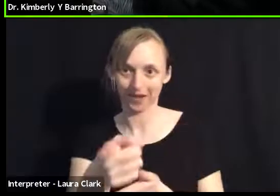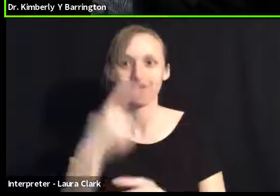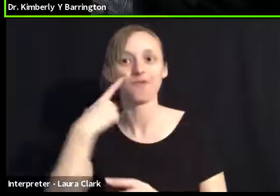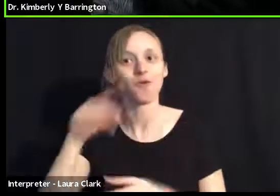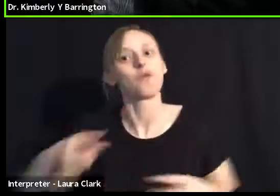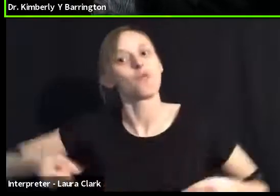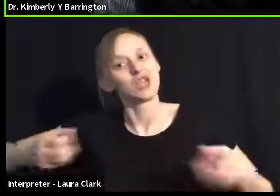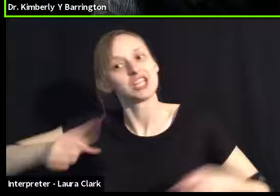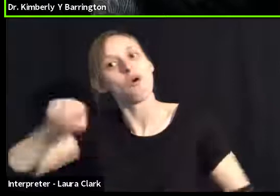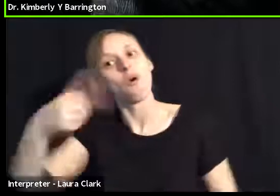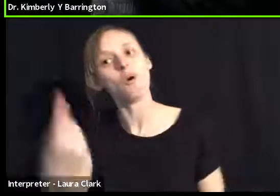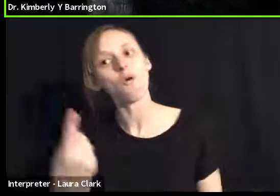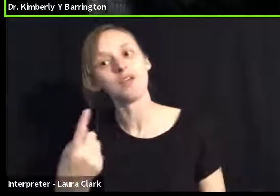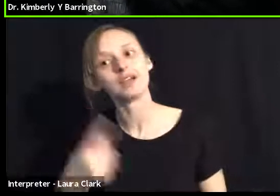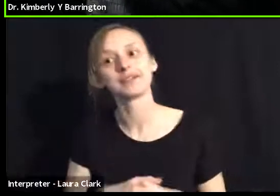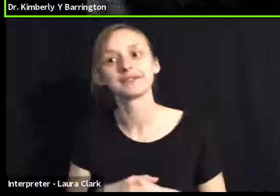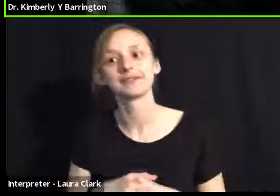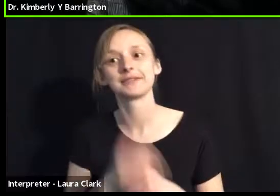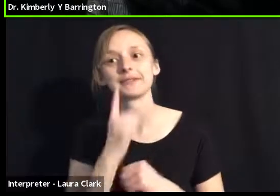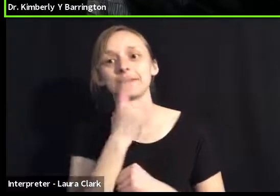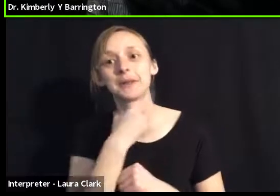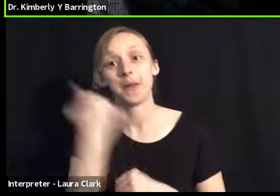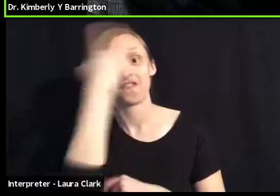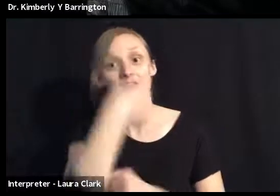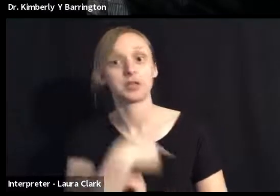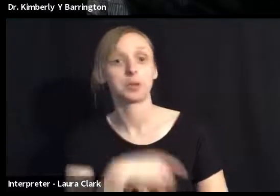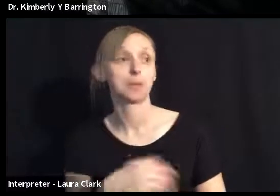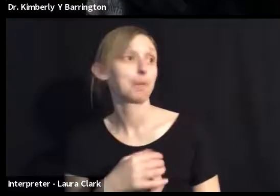Well, the lips are pursed.